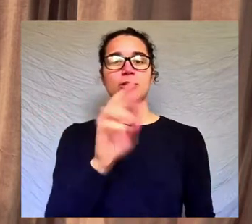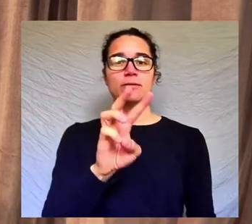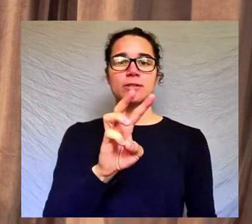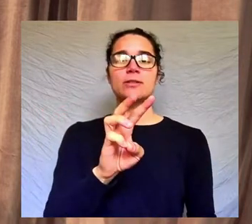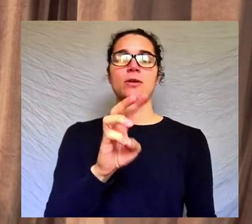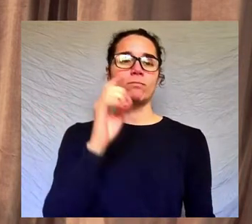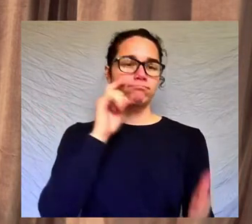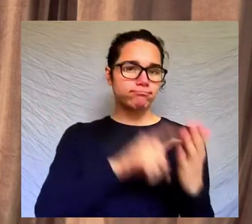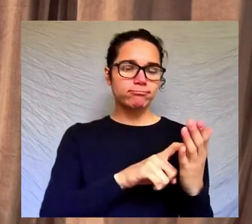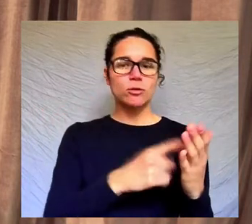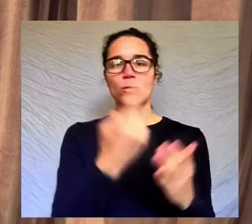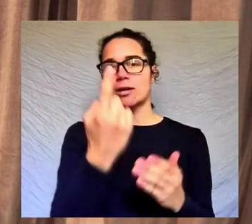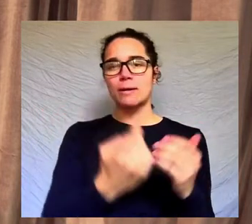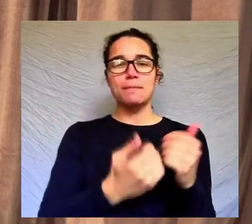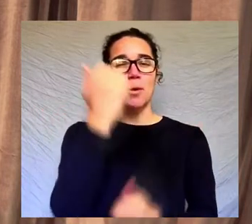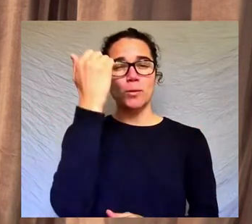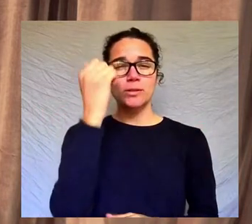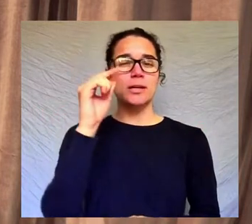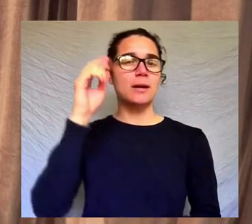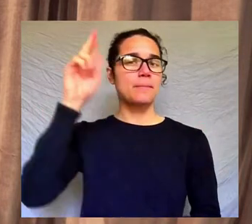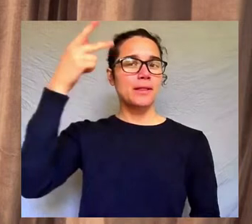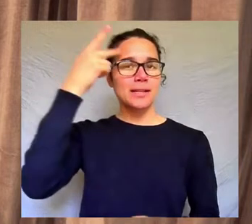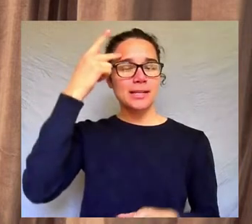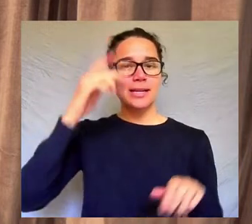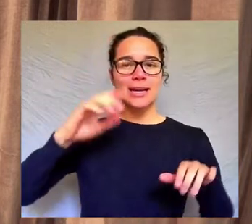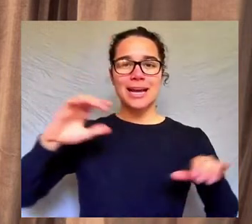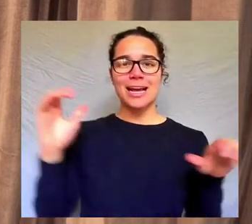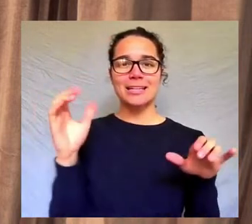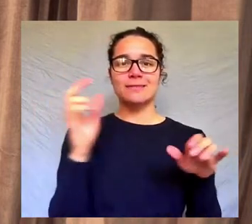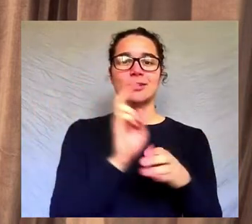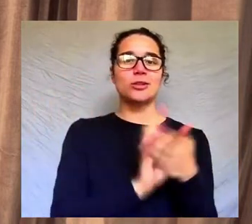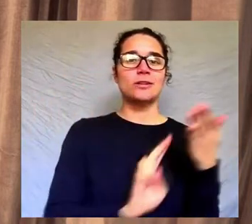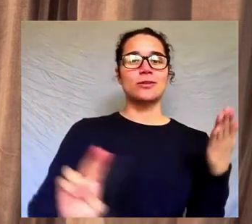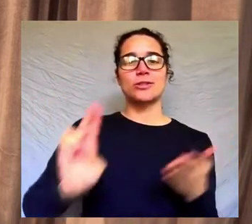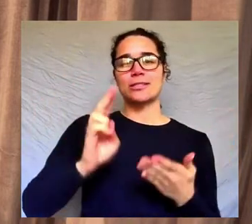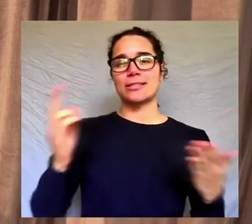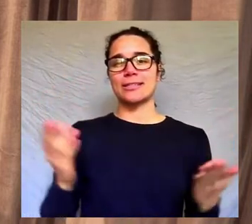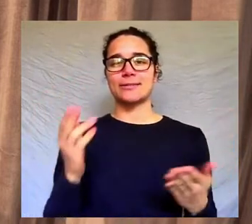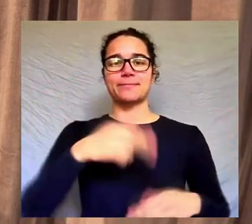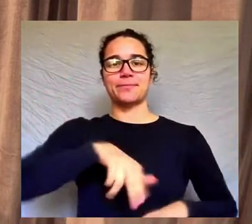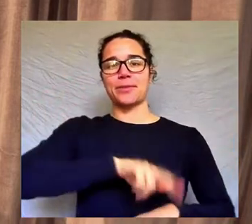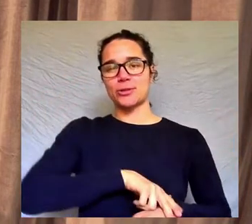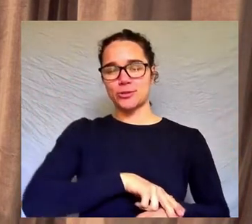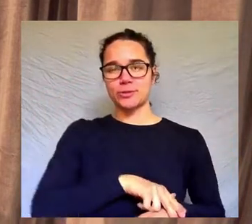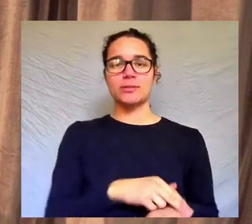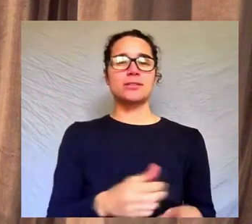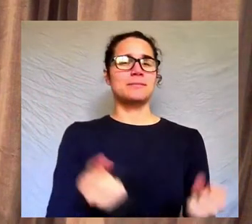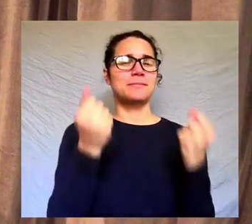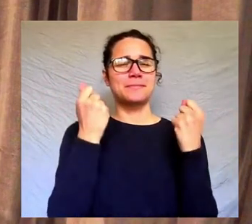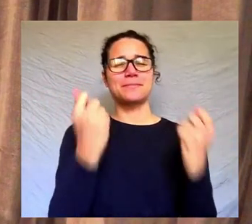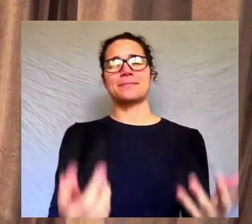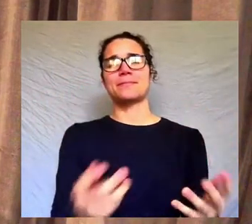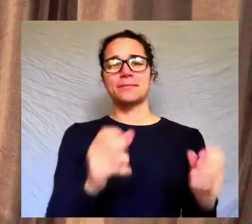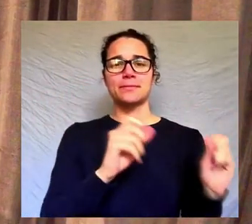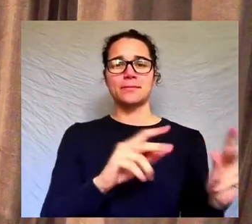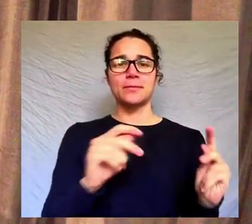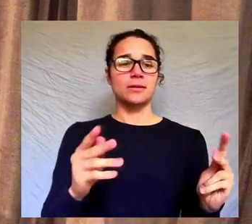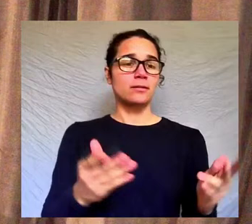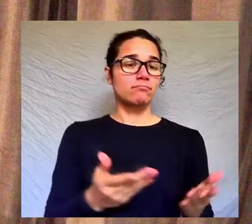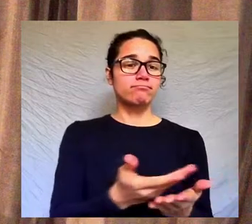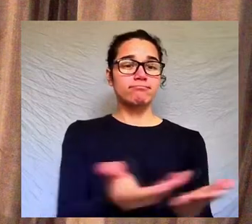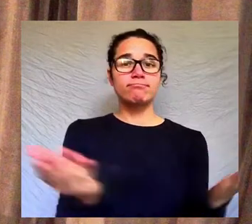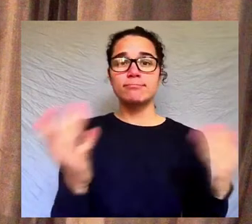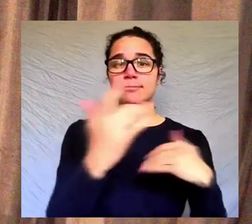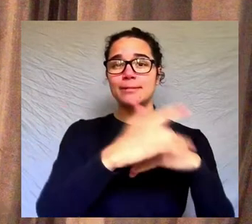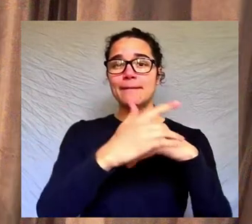most politically active higher education institutions in the nation, and with many opportunities available to GW students to leverage their